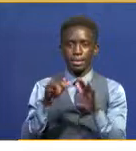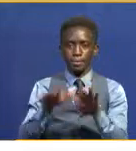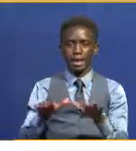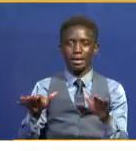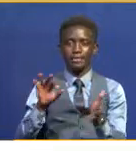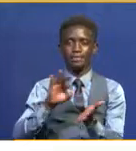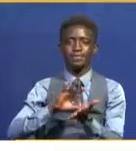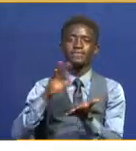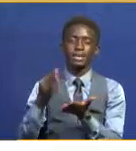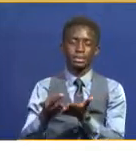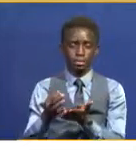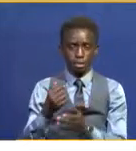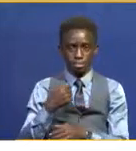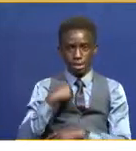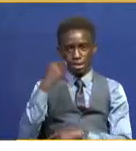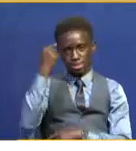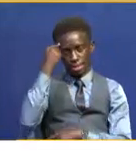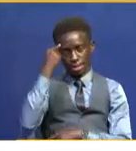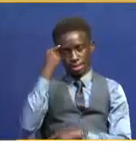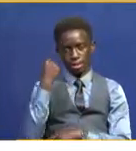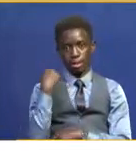I think, first of all,